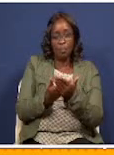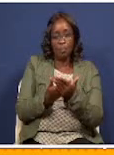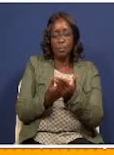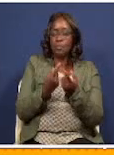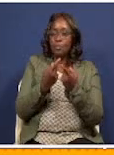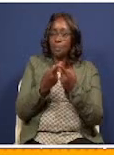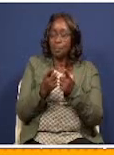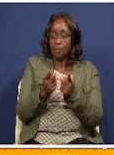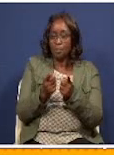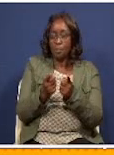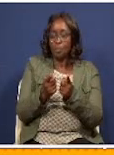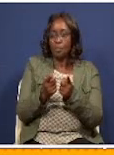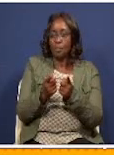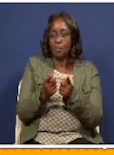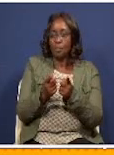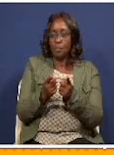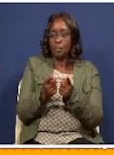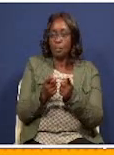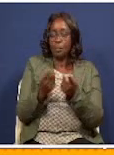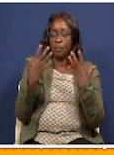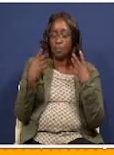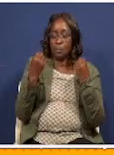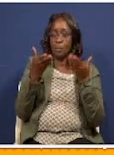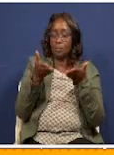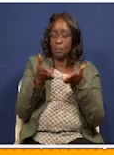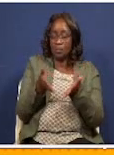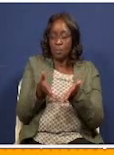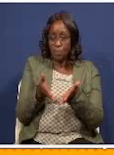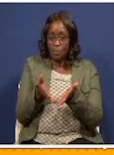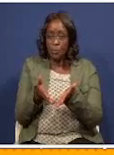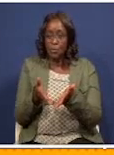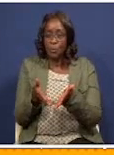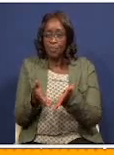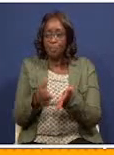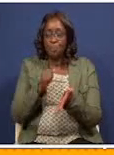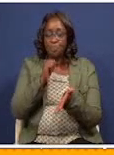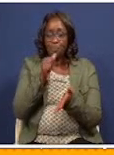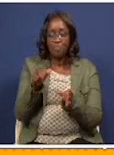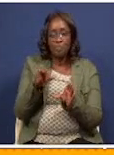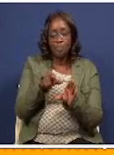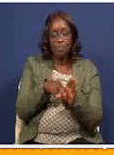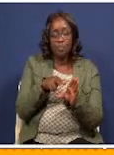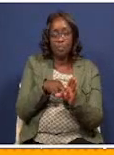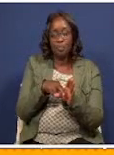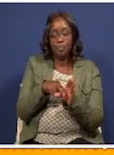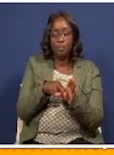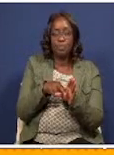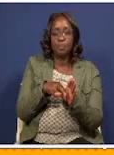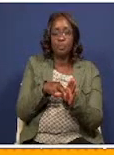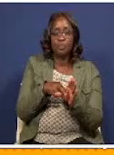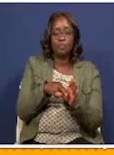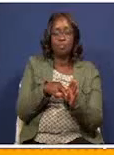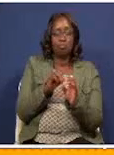they are certainly not parties here. They were not enjoined, they didn't opt to